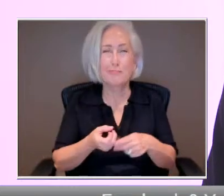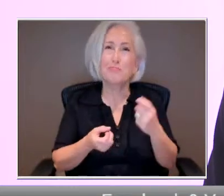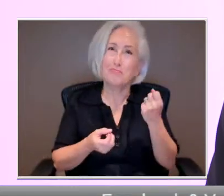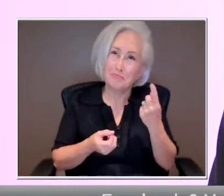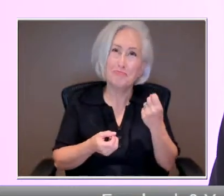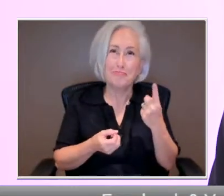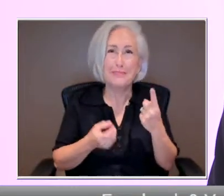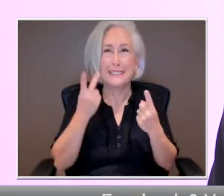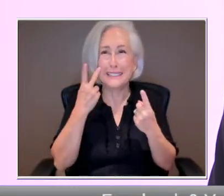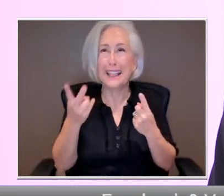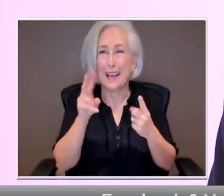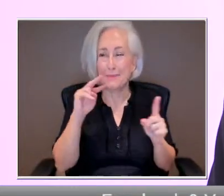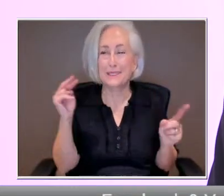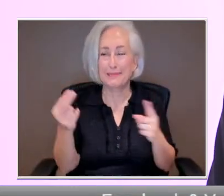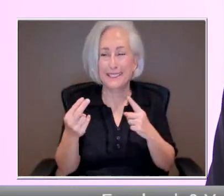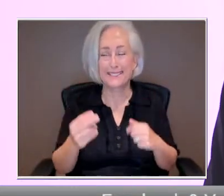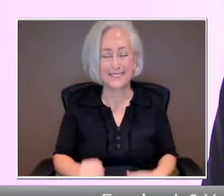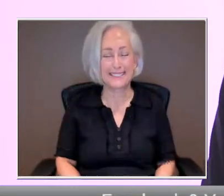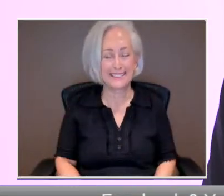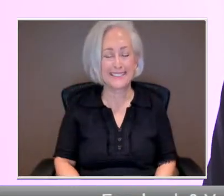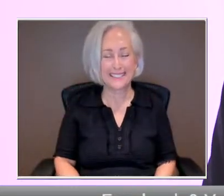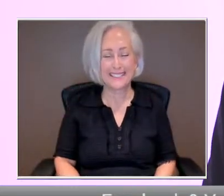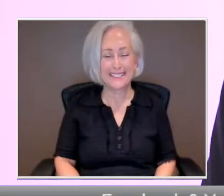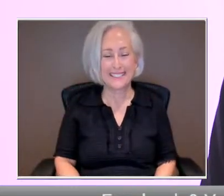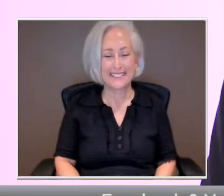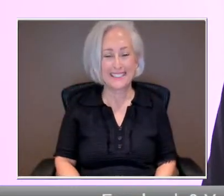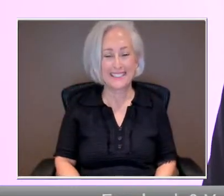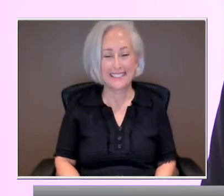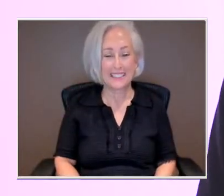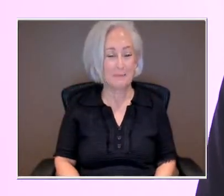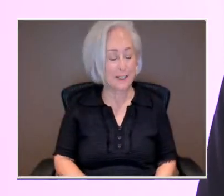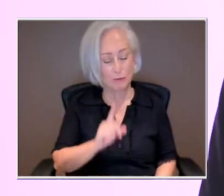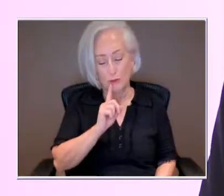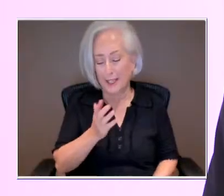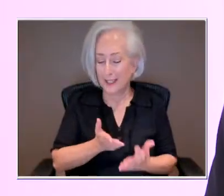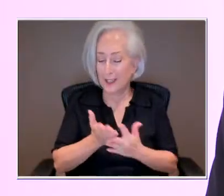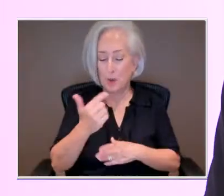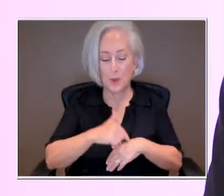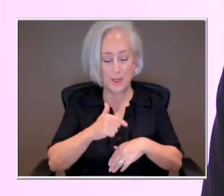sure. But I mean, just over time, as the heart muscle